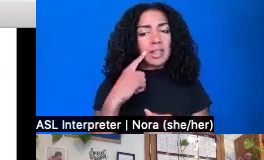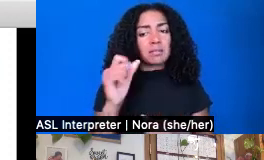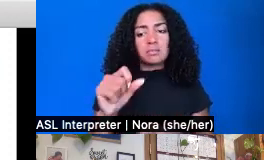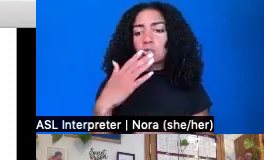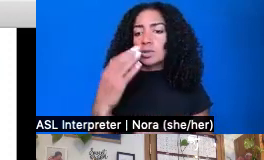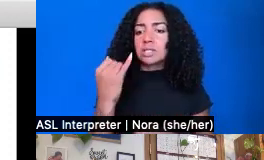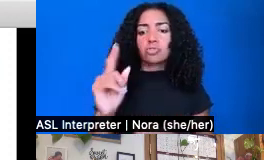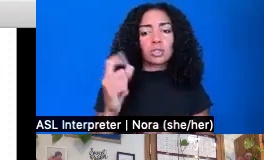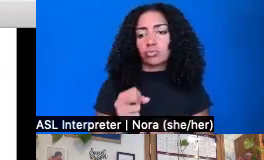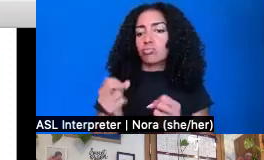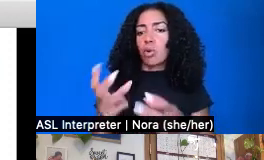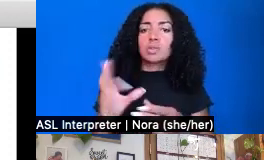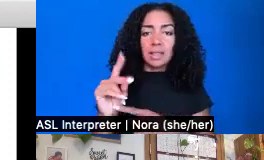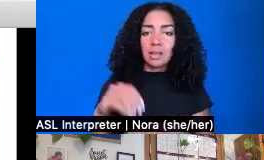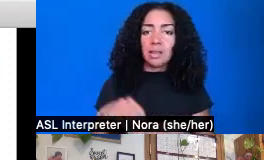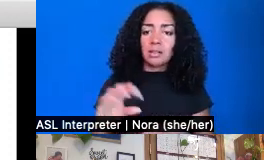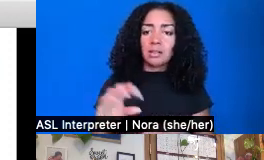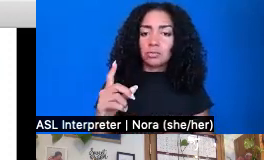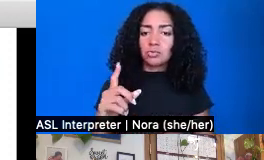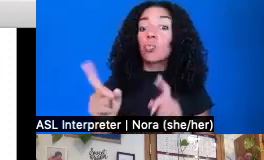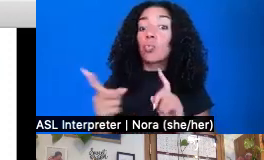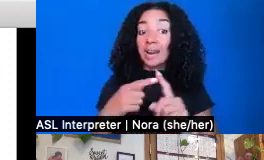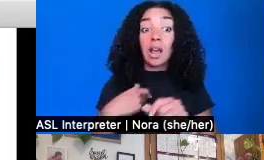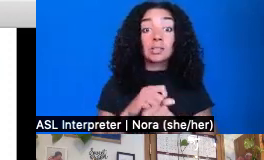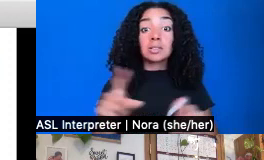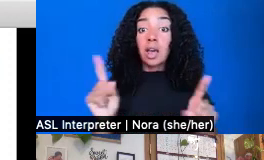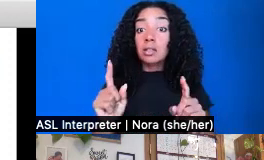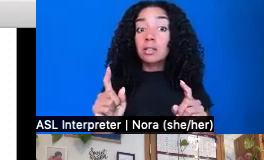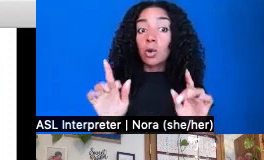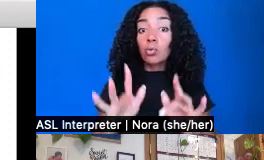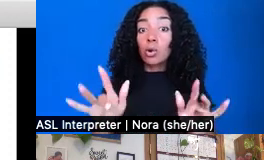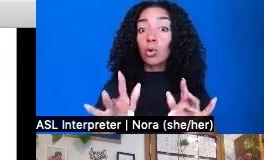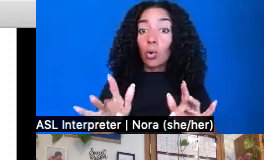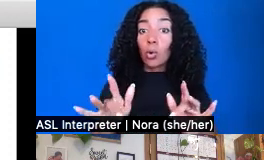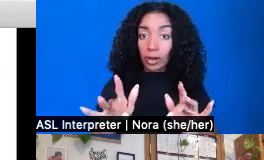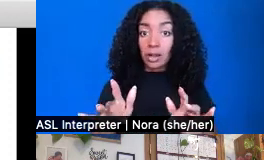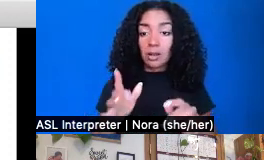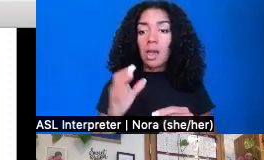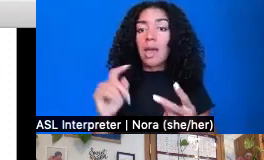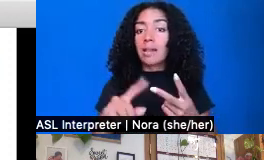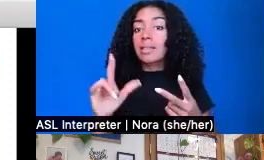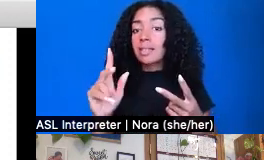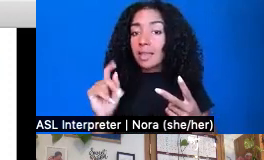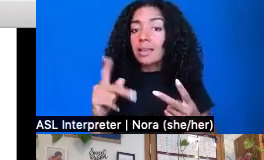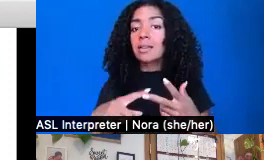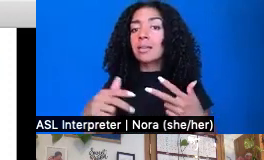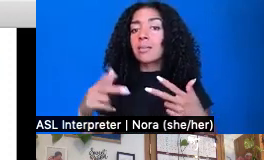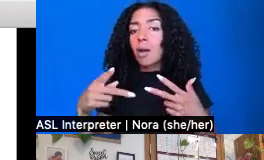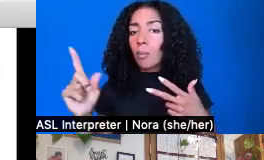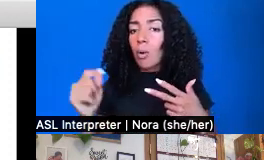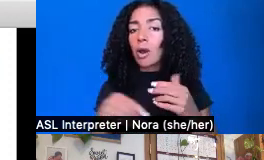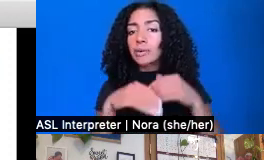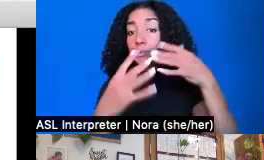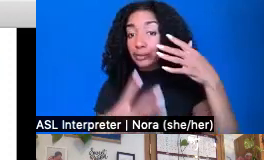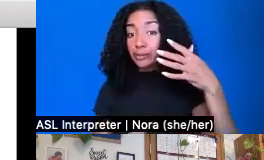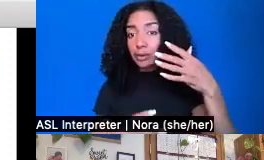link that I'll share with the Google. You know, when I send the recording in that link and I attach all the PowerPoints and all the appendices, all